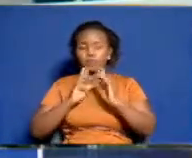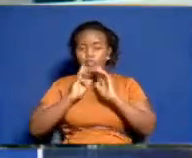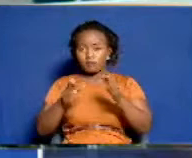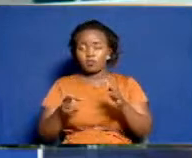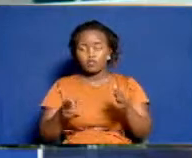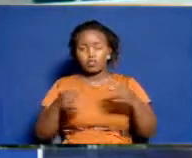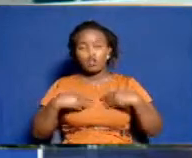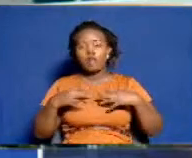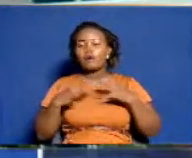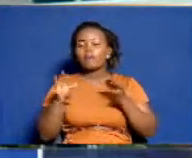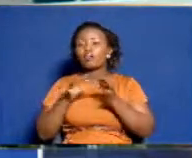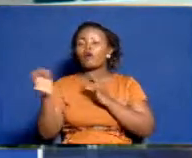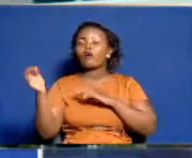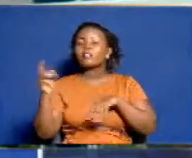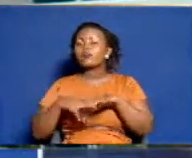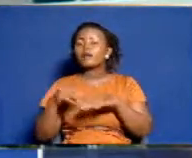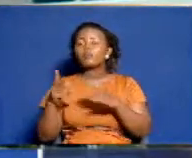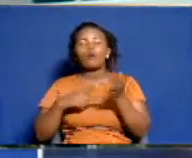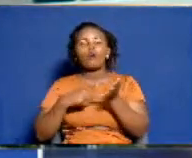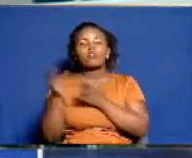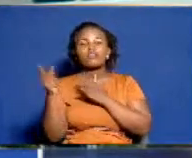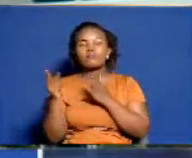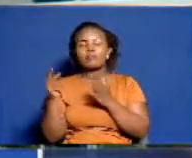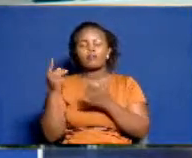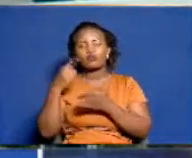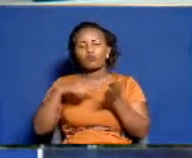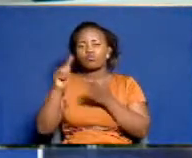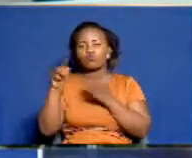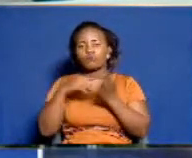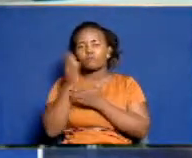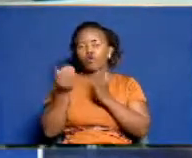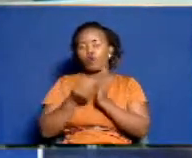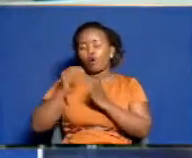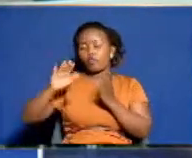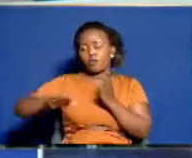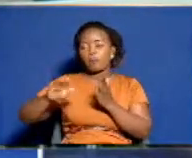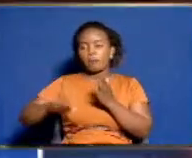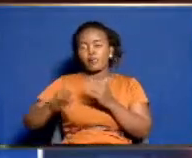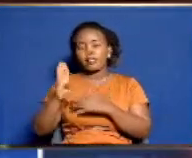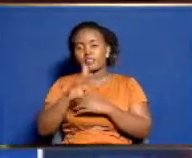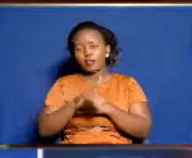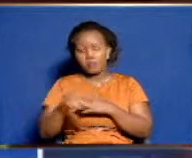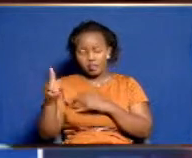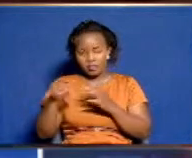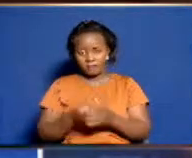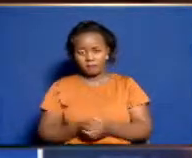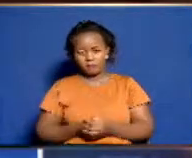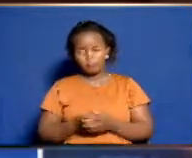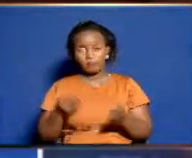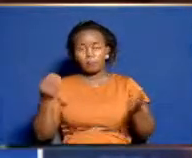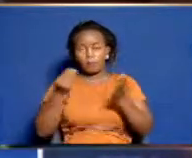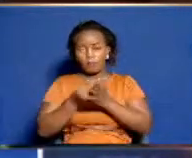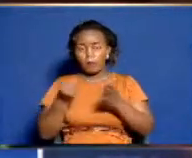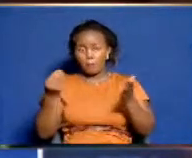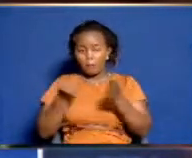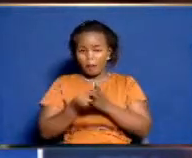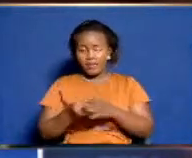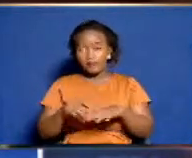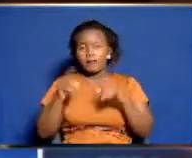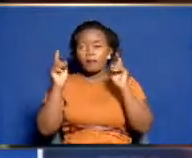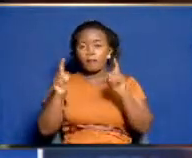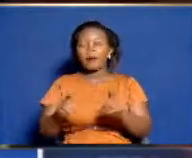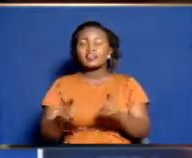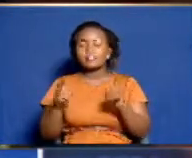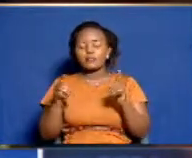for the payment of existing verified pending bills and court awards. The funds should be in place,